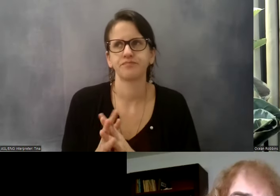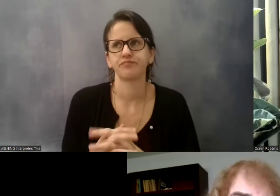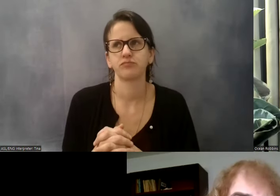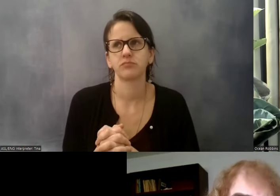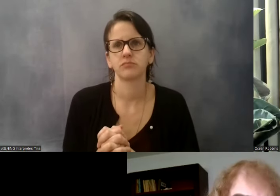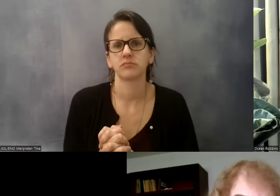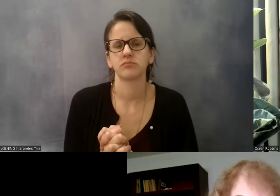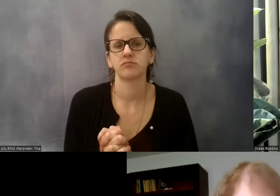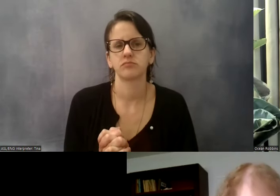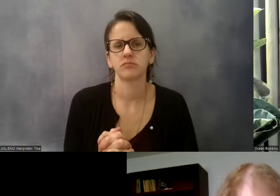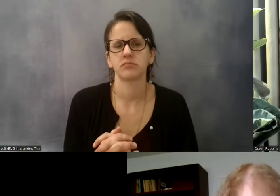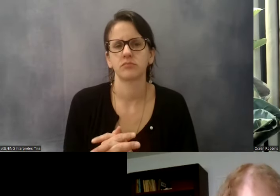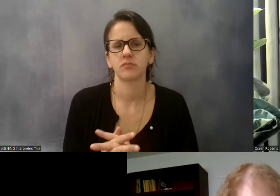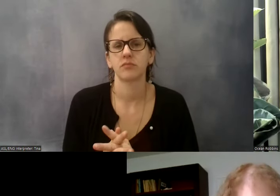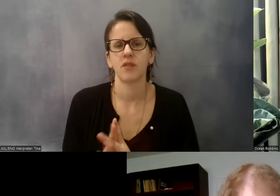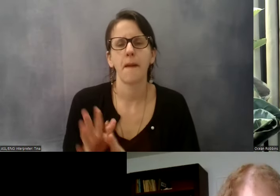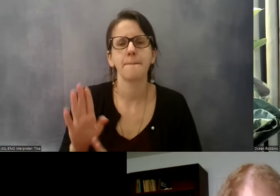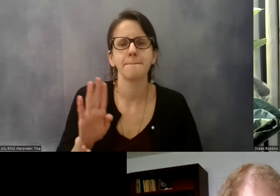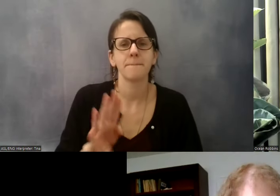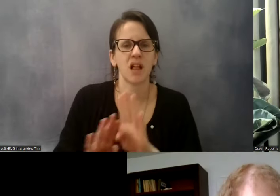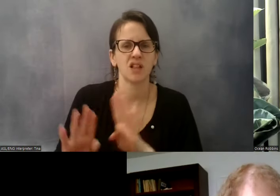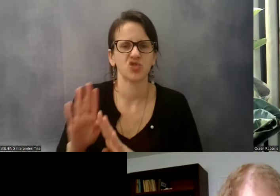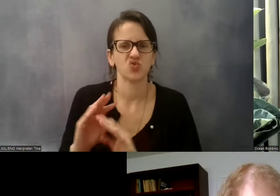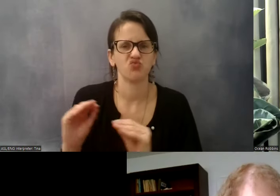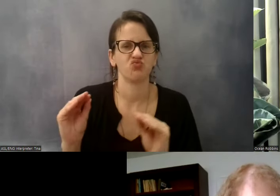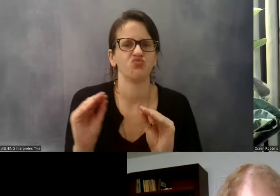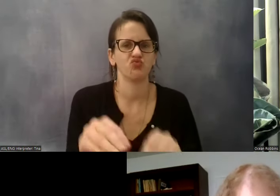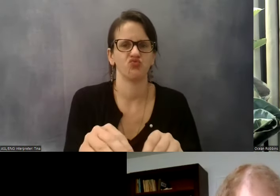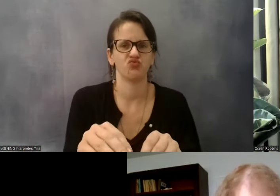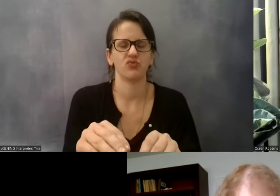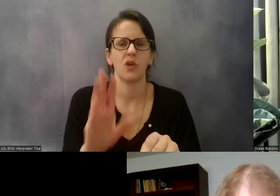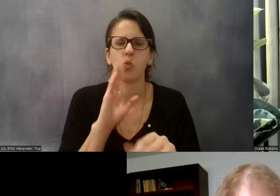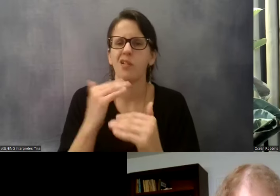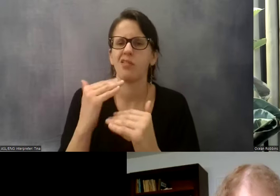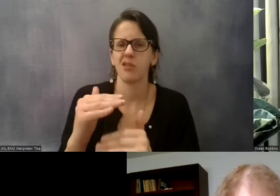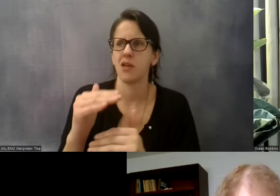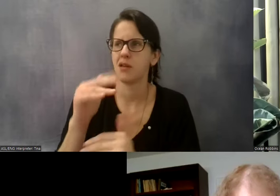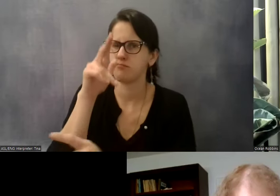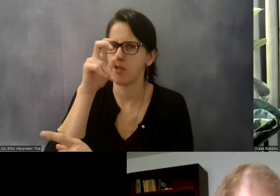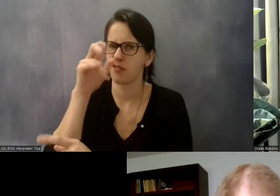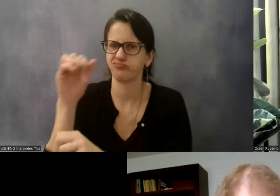limit the penetration of your of pests into your garden.